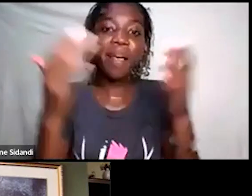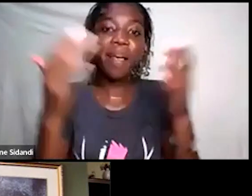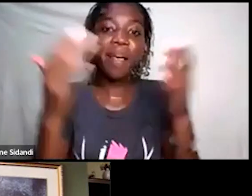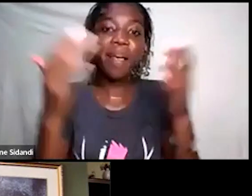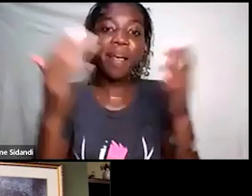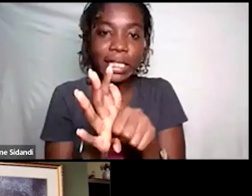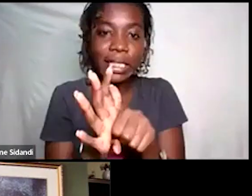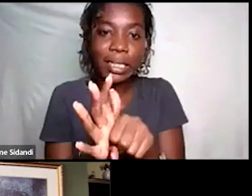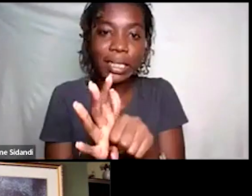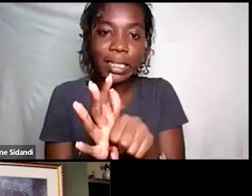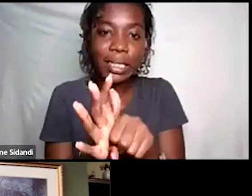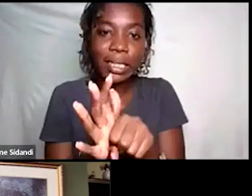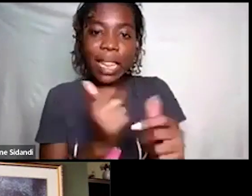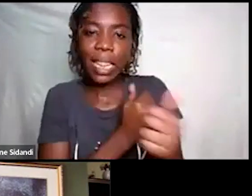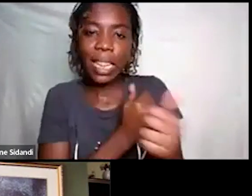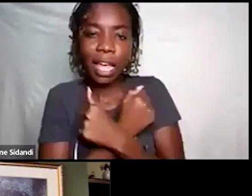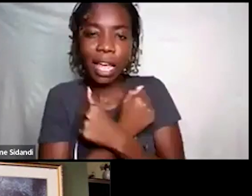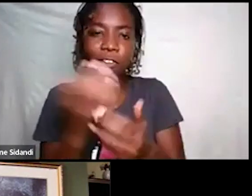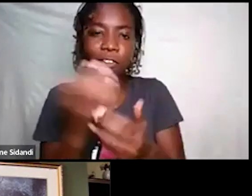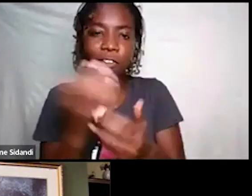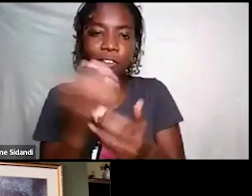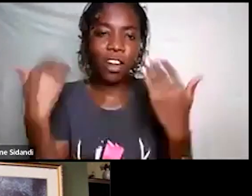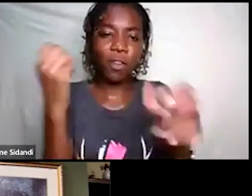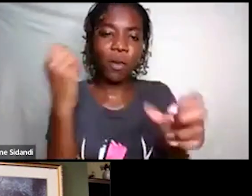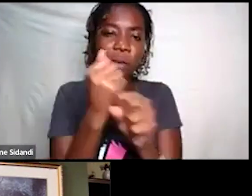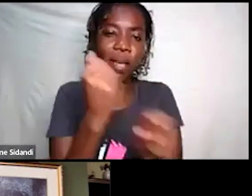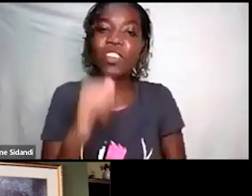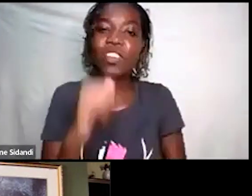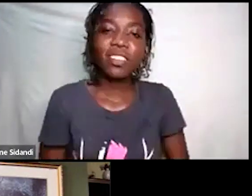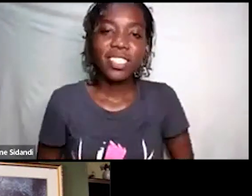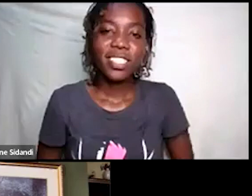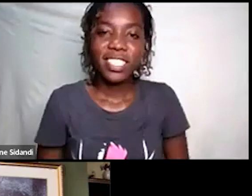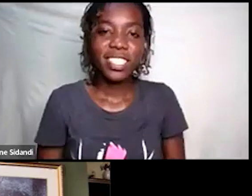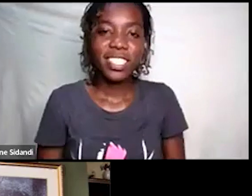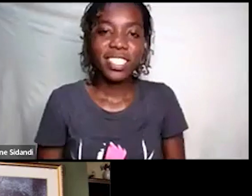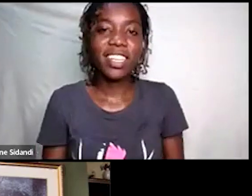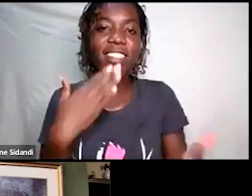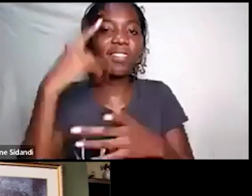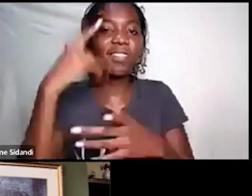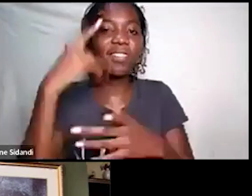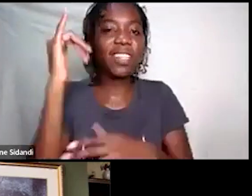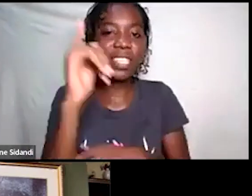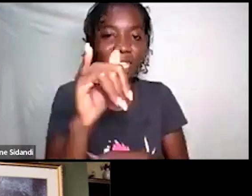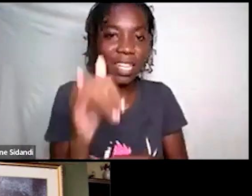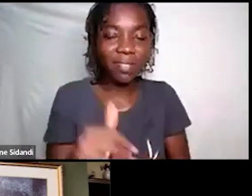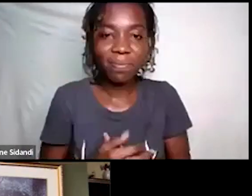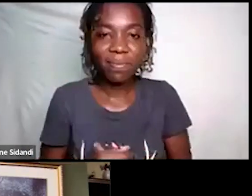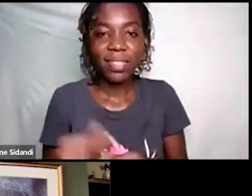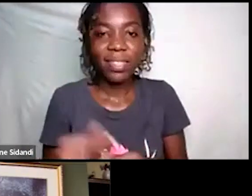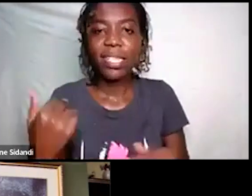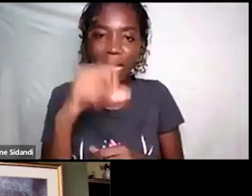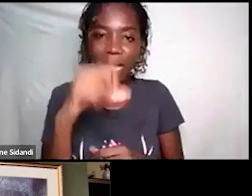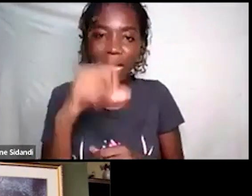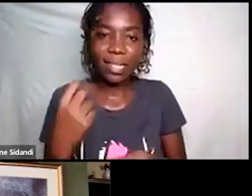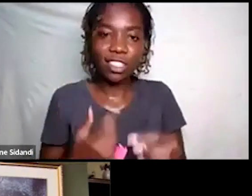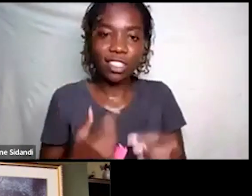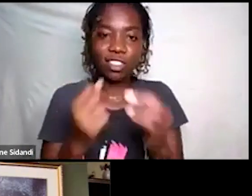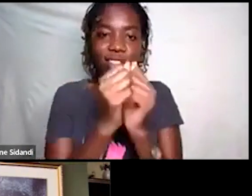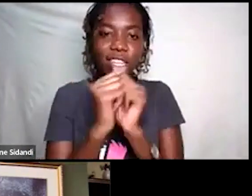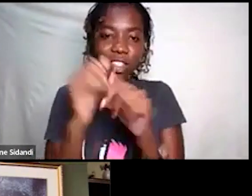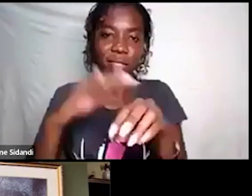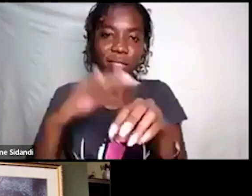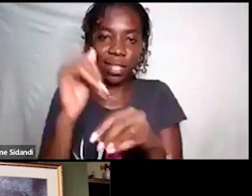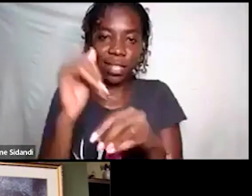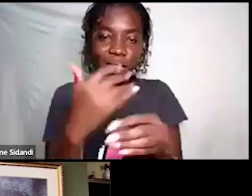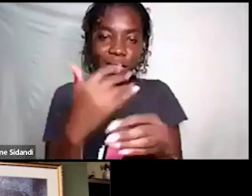what is not. Thank you very much for that summary, Jay. Thank you. Yes, we are together on this thing. But